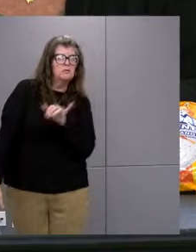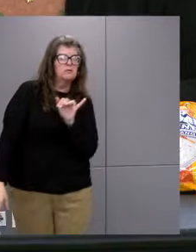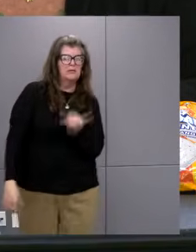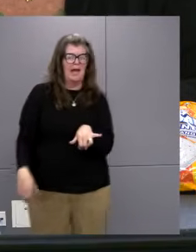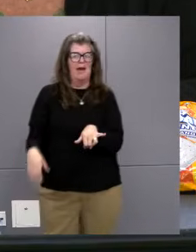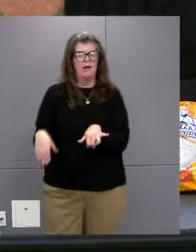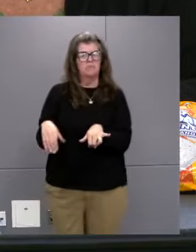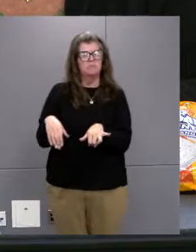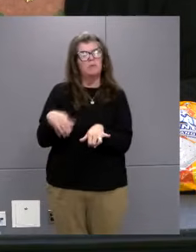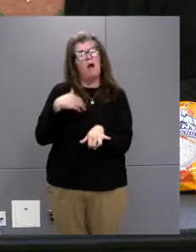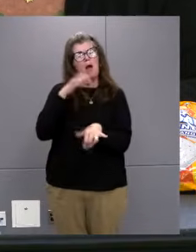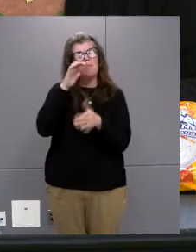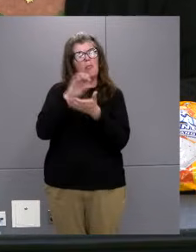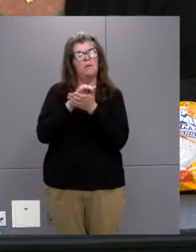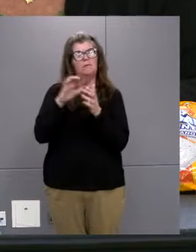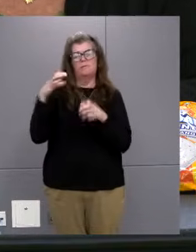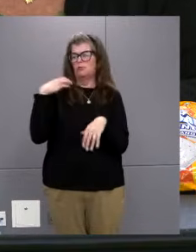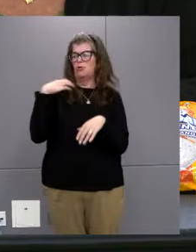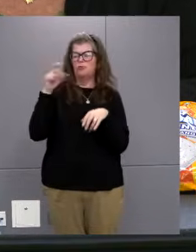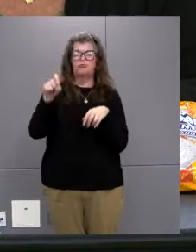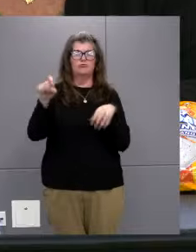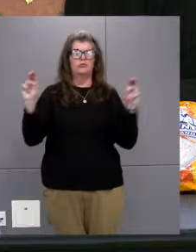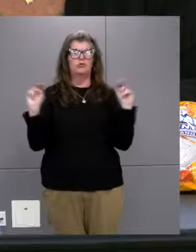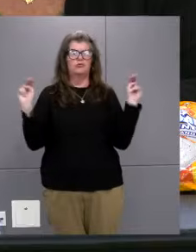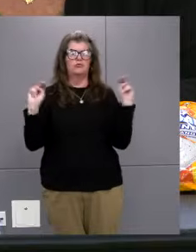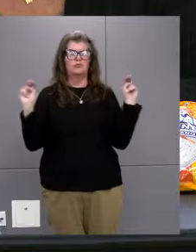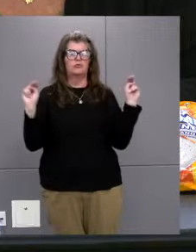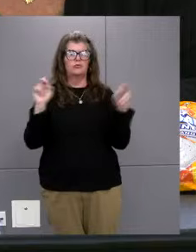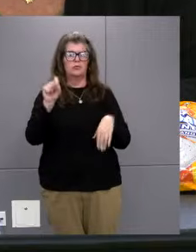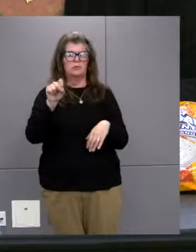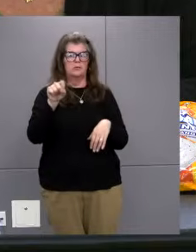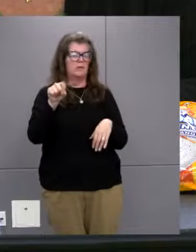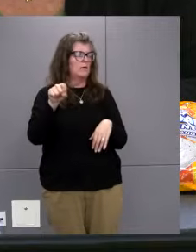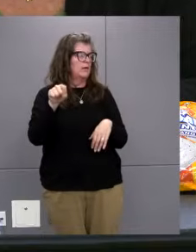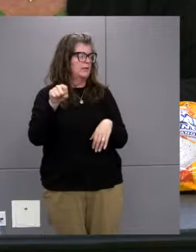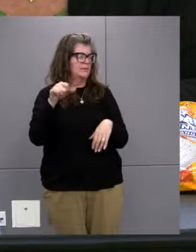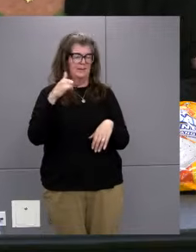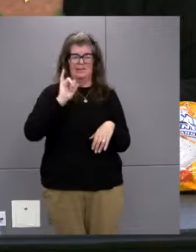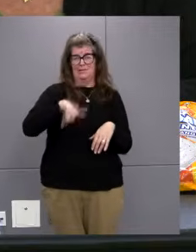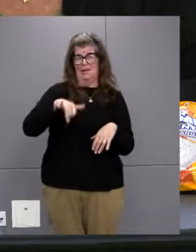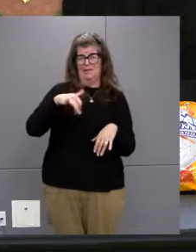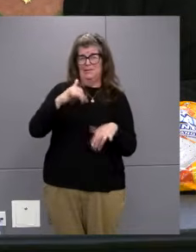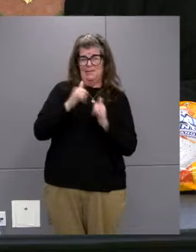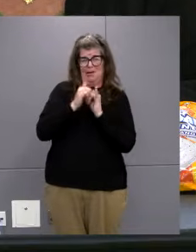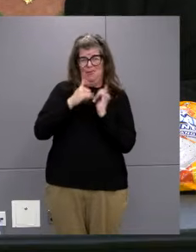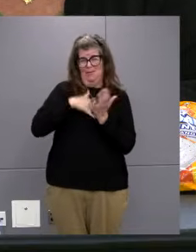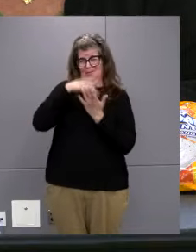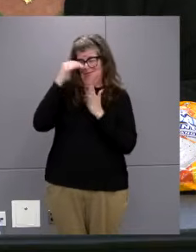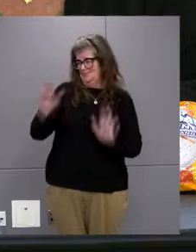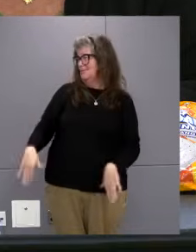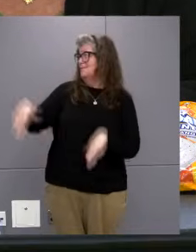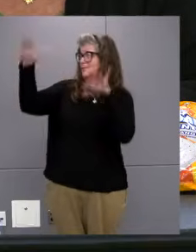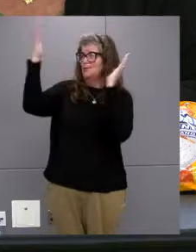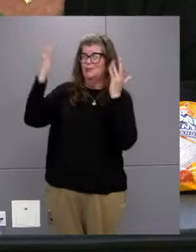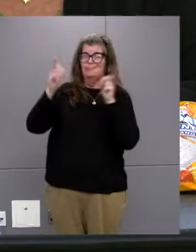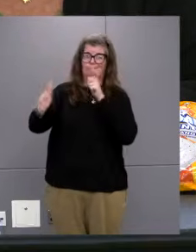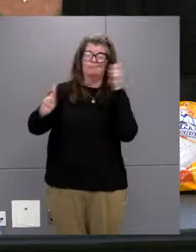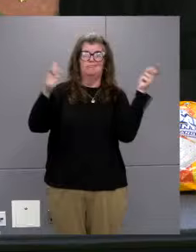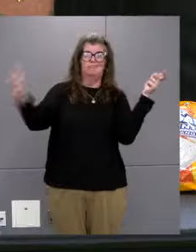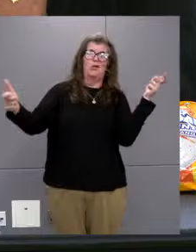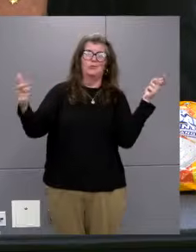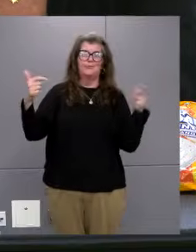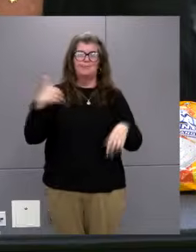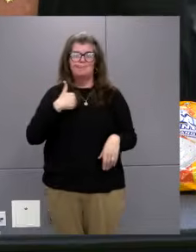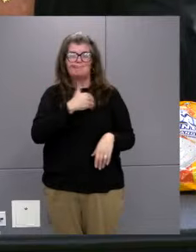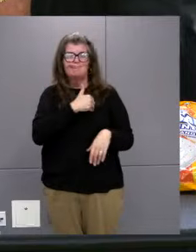party. But that's how I grew up. In larger than 12-member boards, it